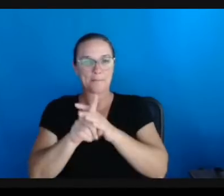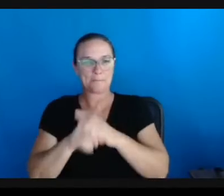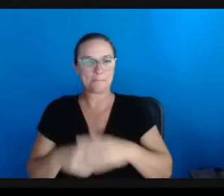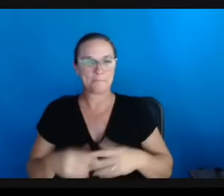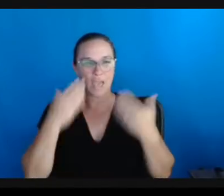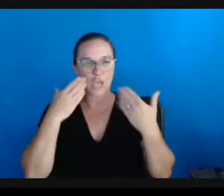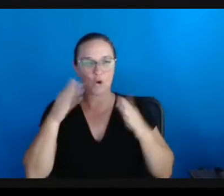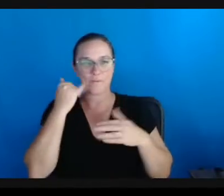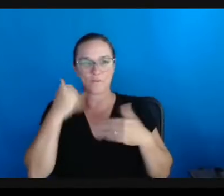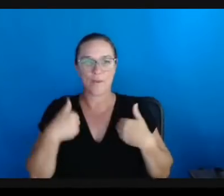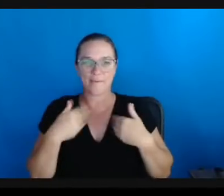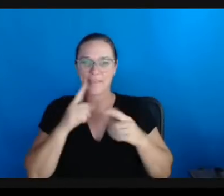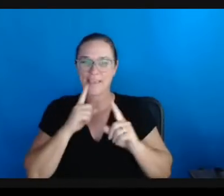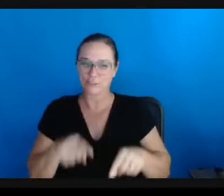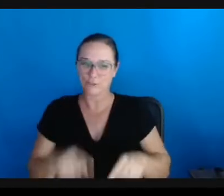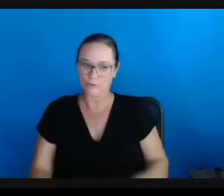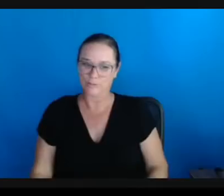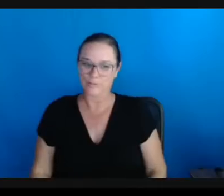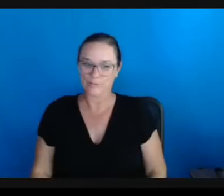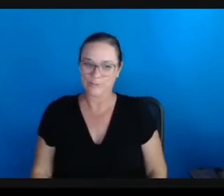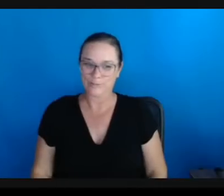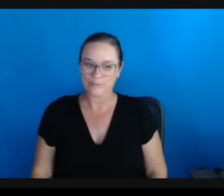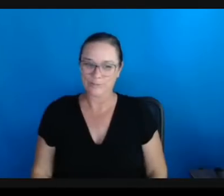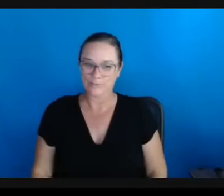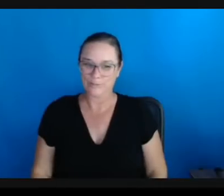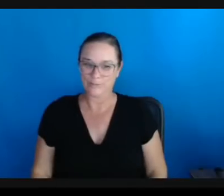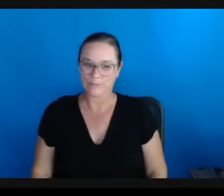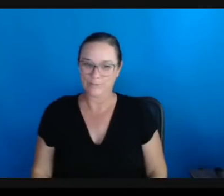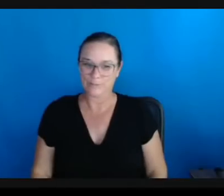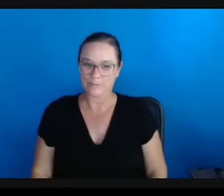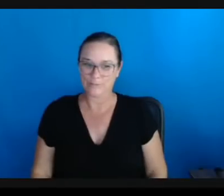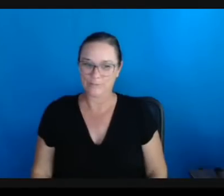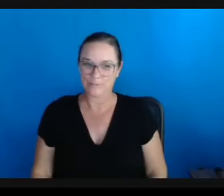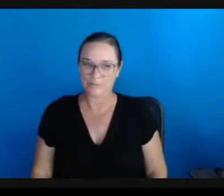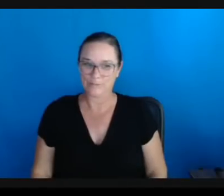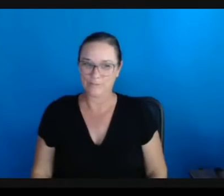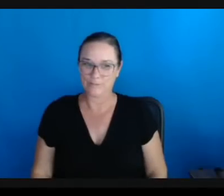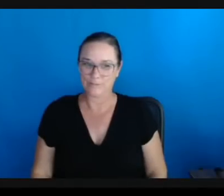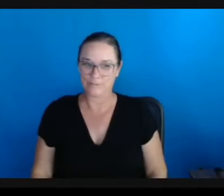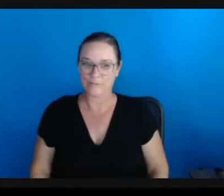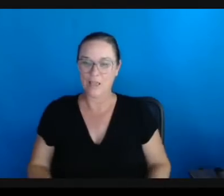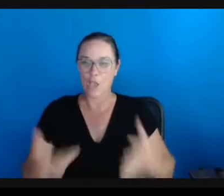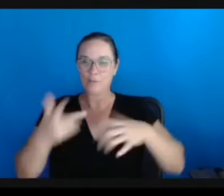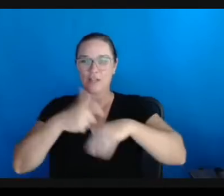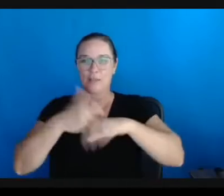if you're going to have the answer to this one. How long before the caldera is full?